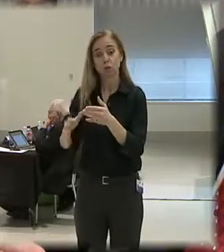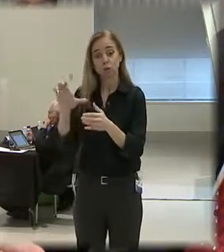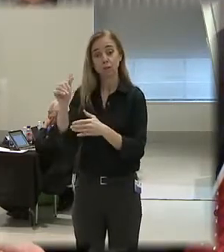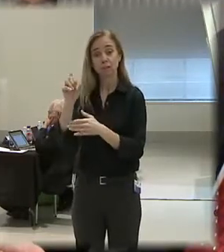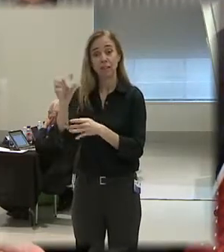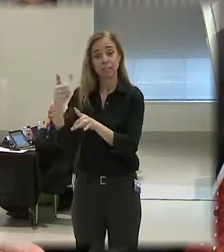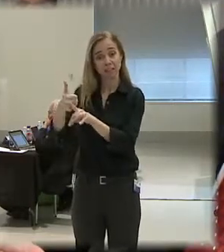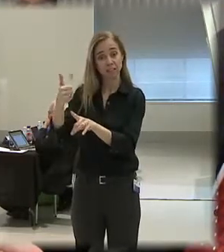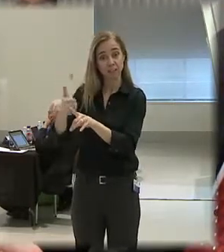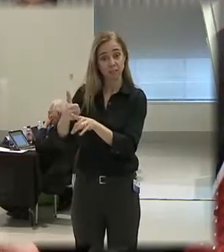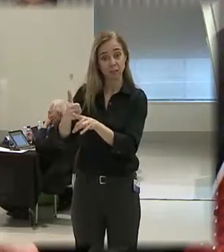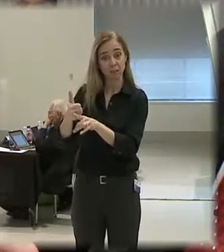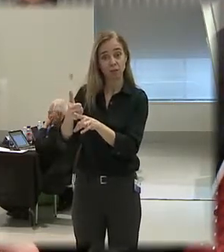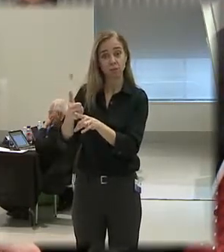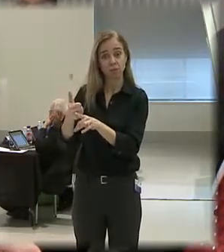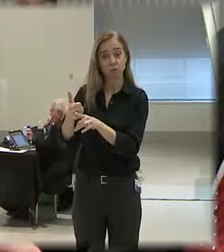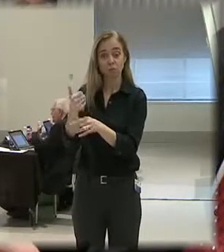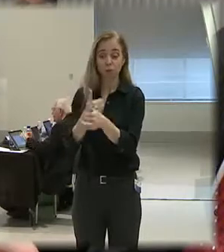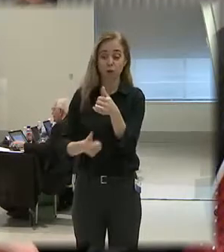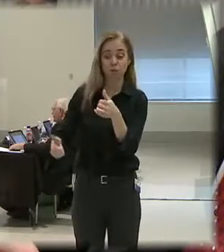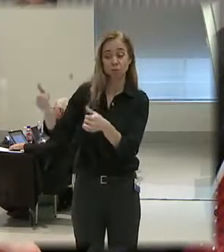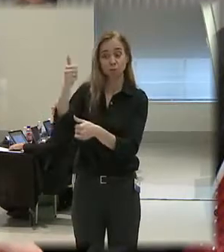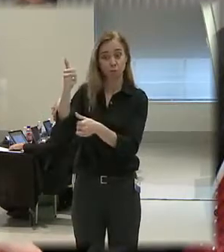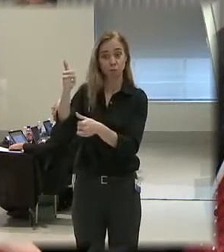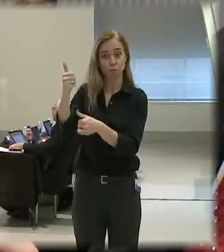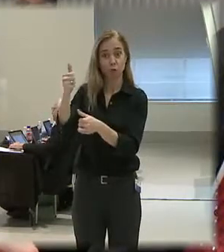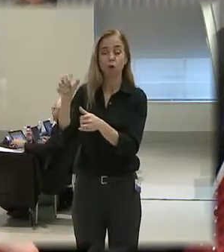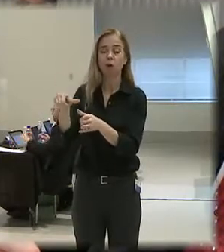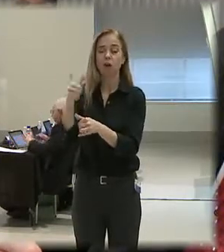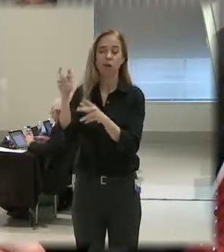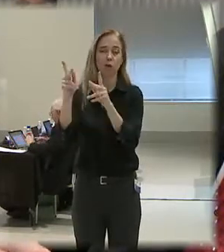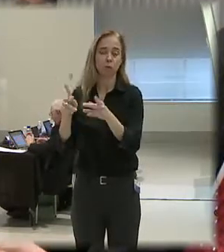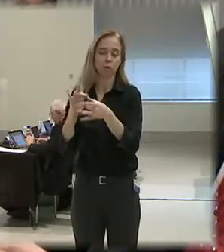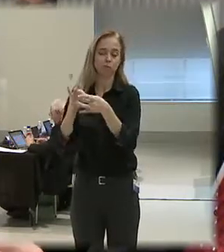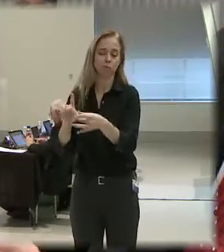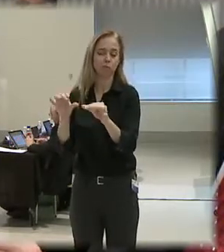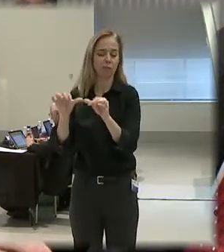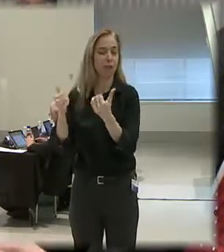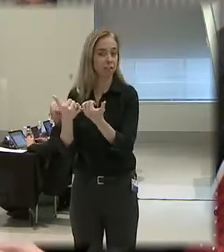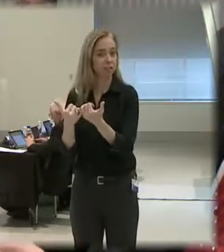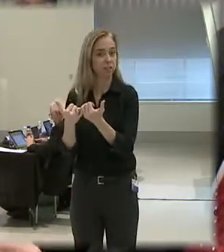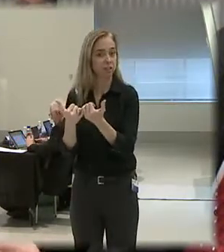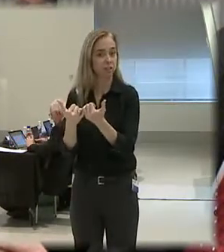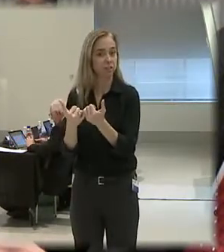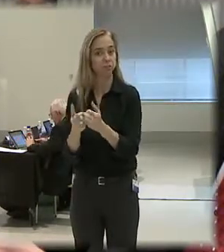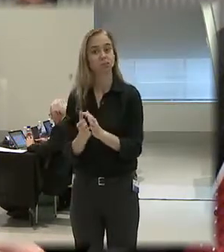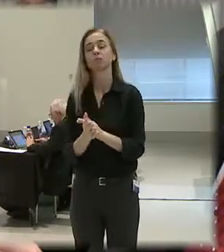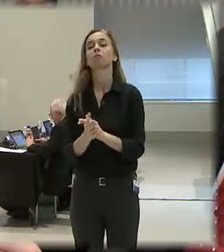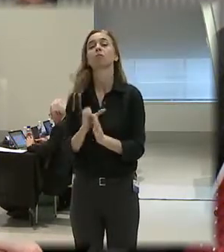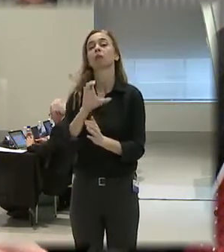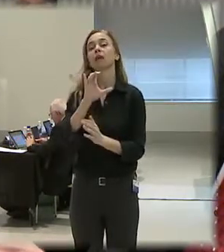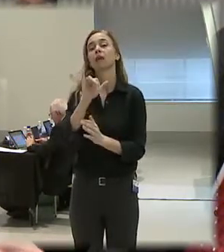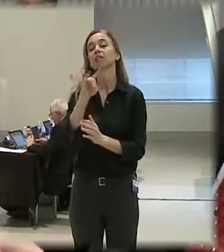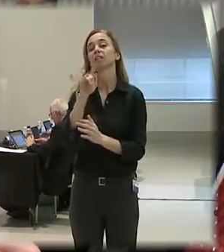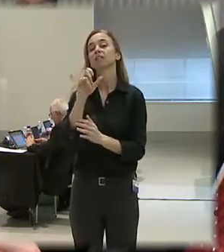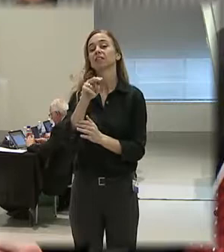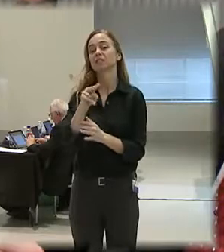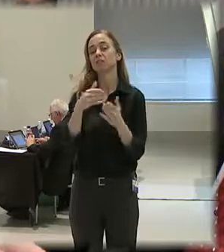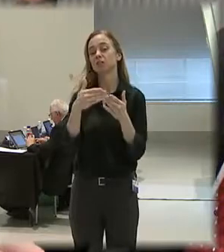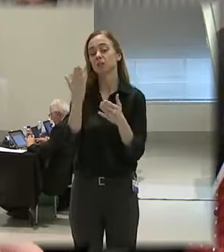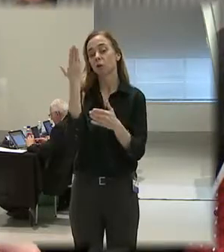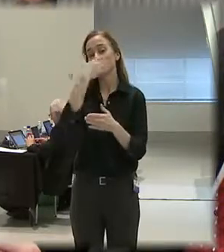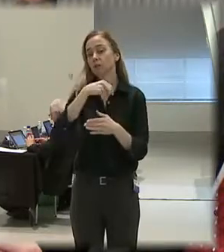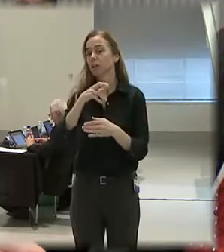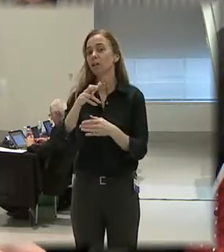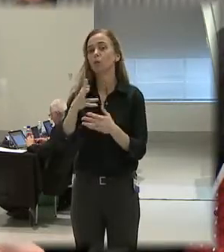case by the administrator or personnel within the agency in a review. I know there's citizen oversight committees and things of that nature.